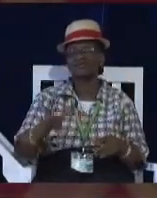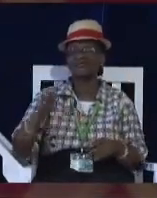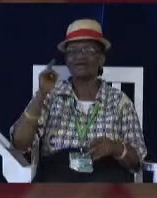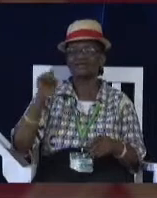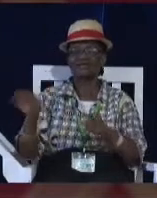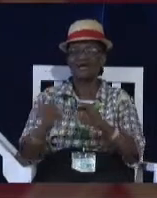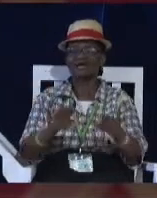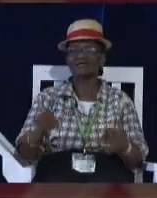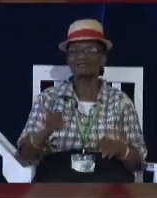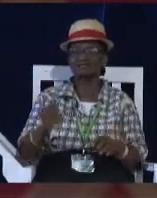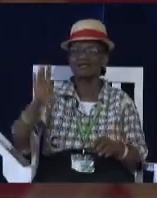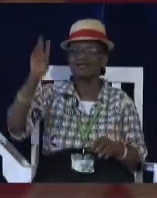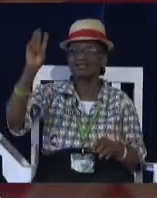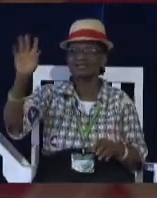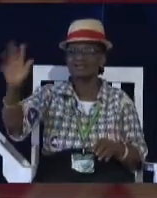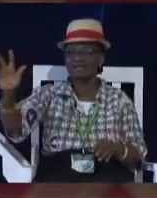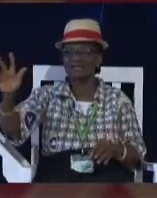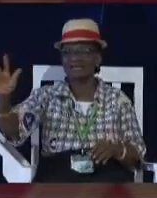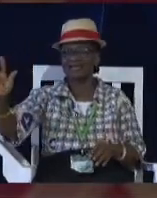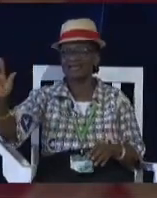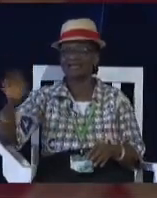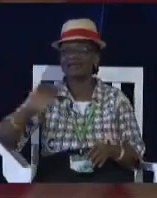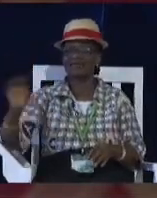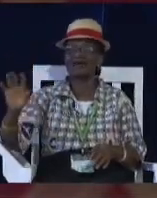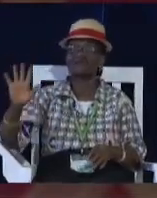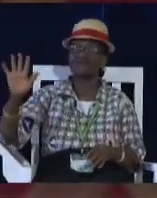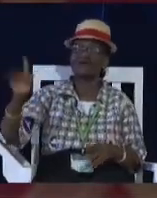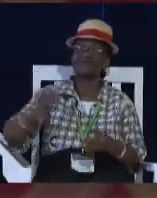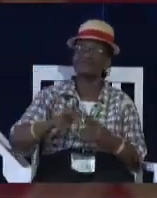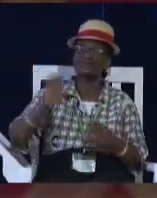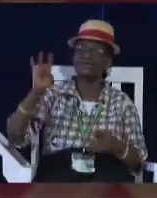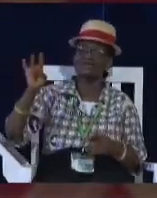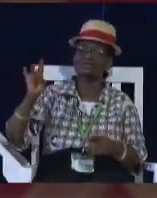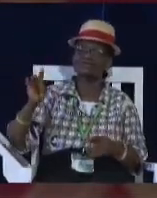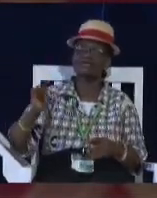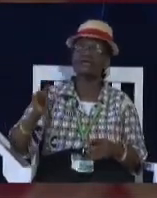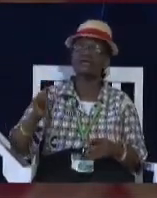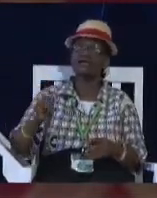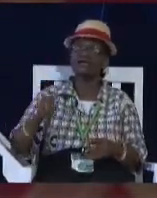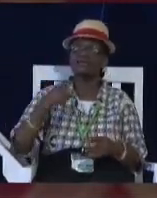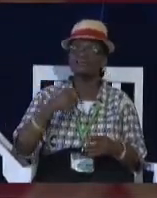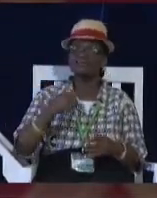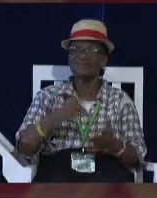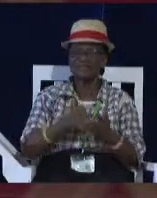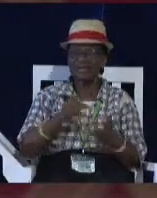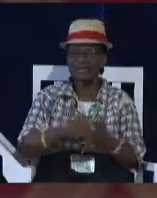Acts 3, verse 1 to 8, when Peter saw a man who had been lame